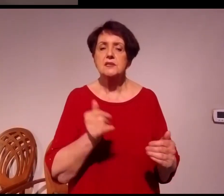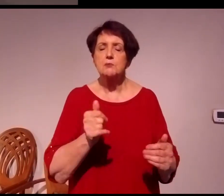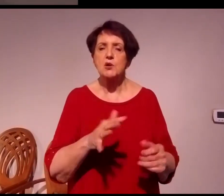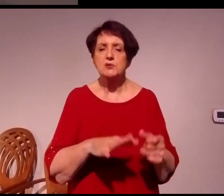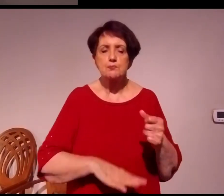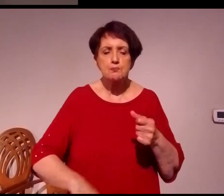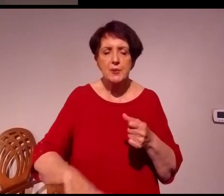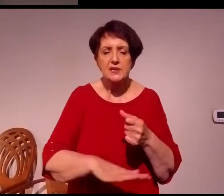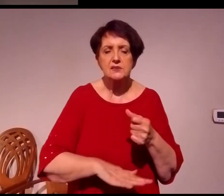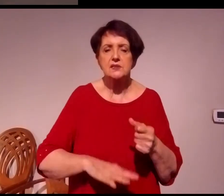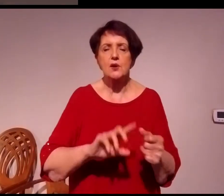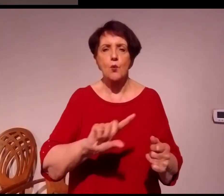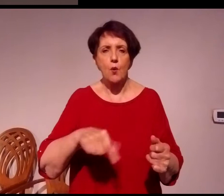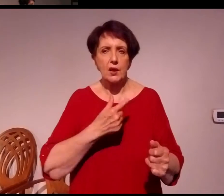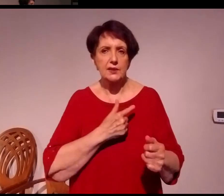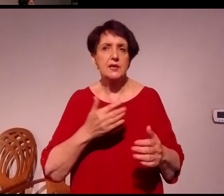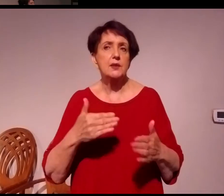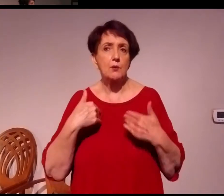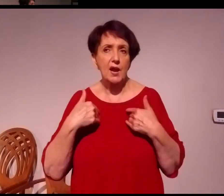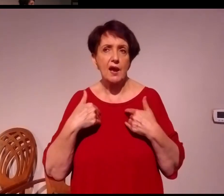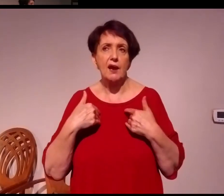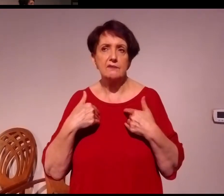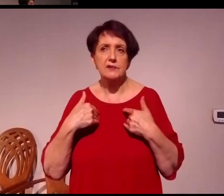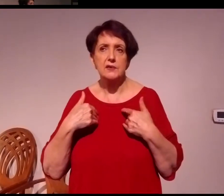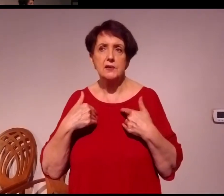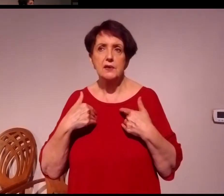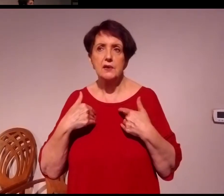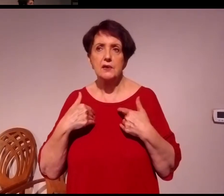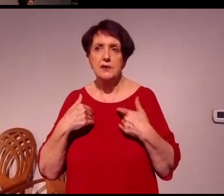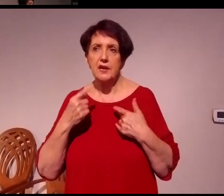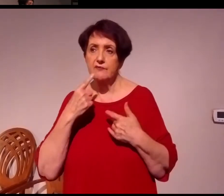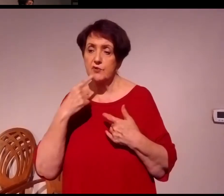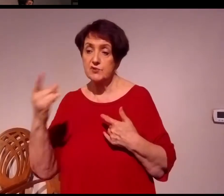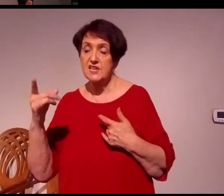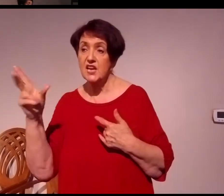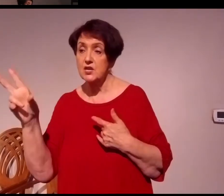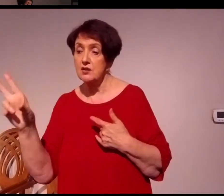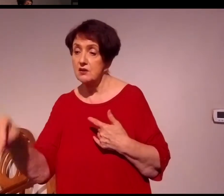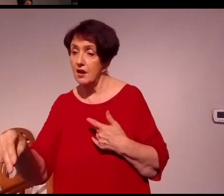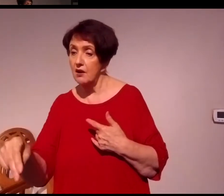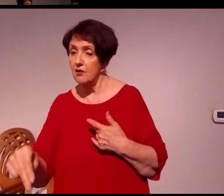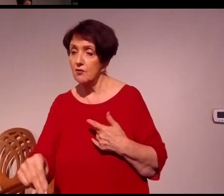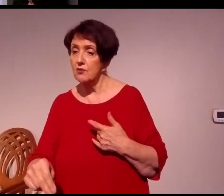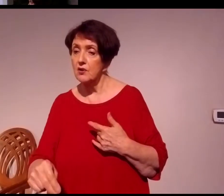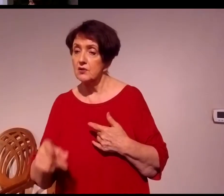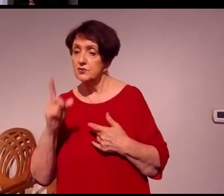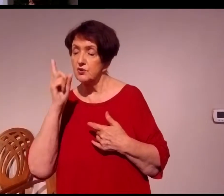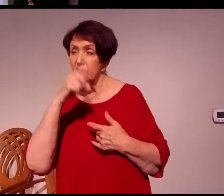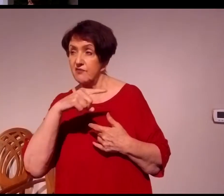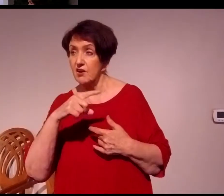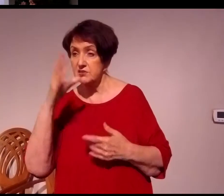fundamental quality that we have. And when we say no to a false belief, that opens up to